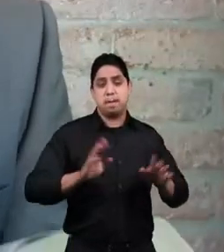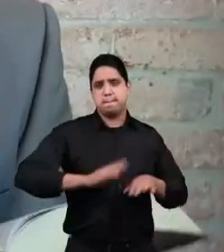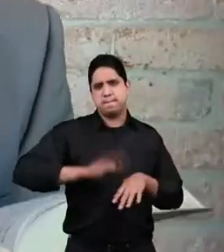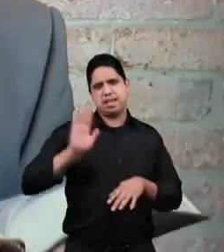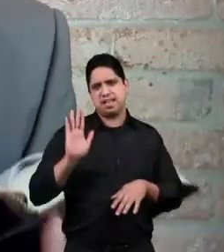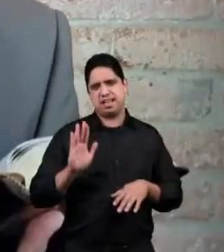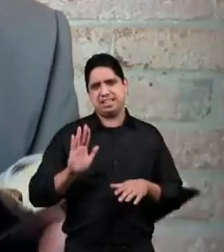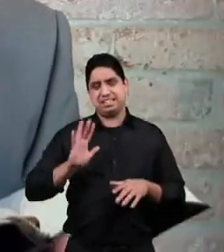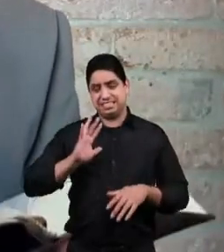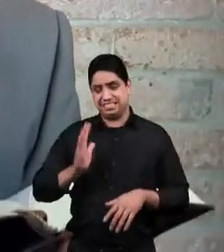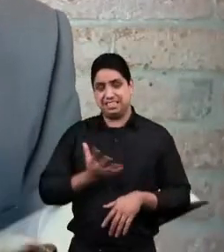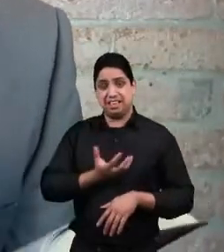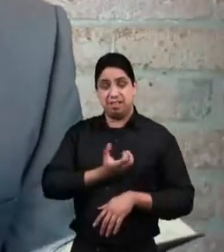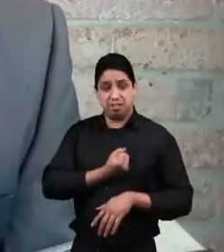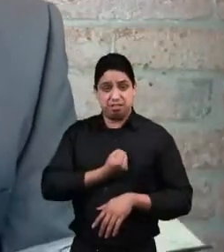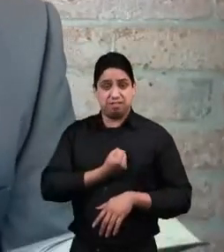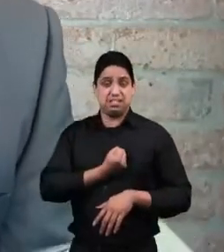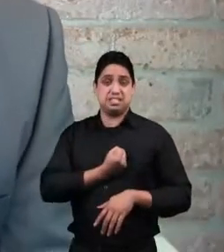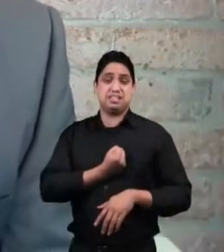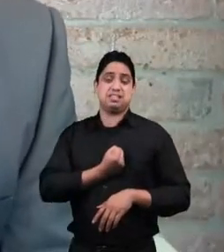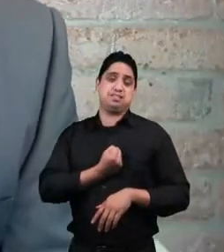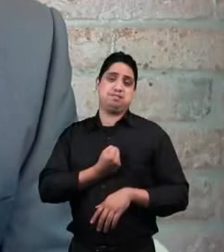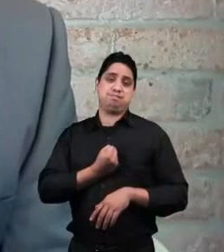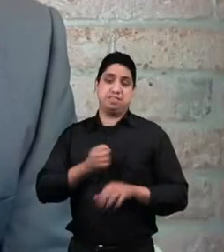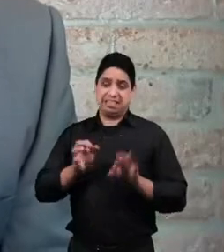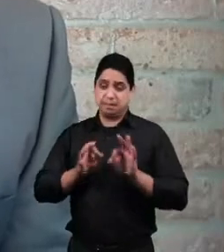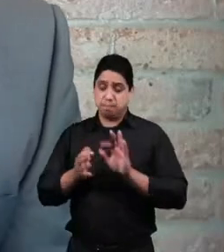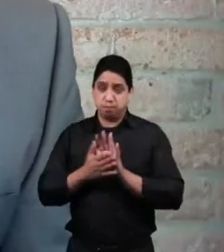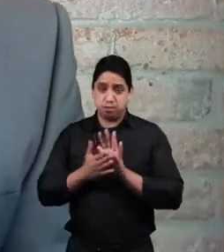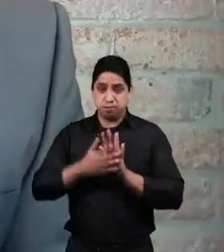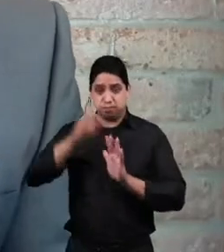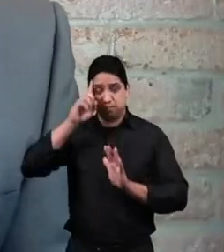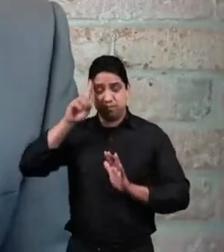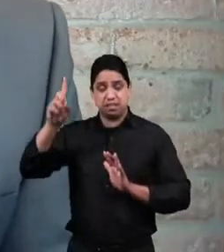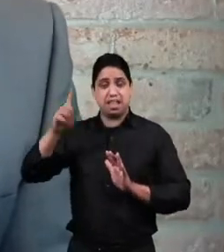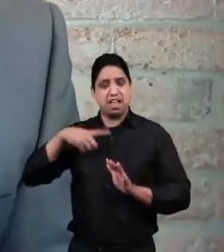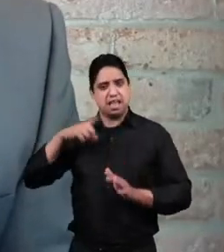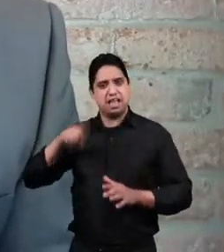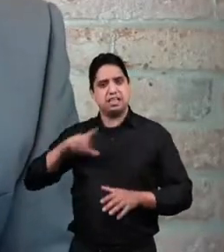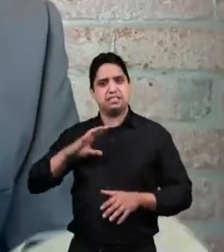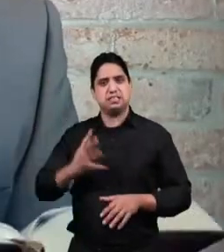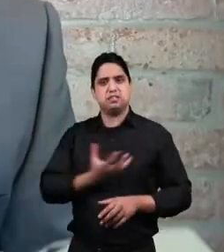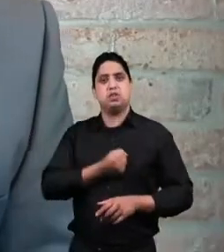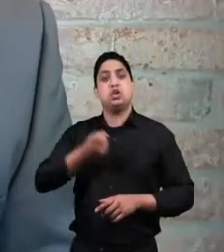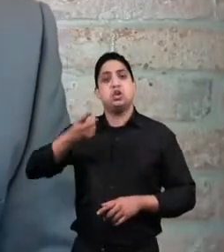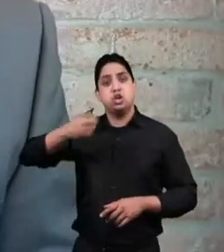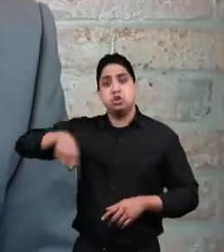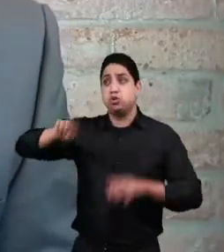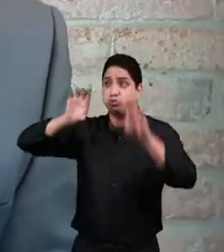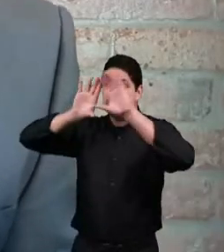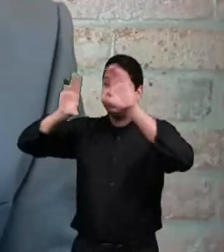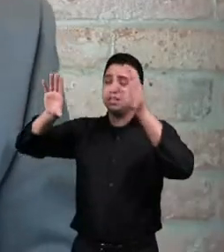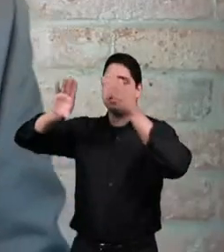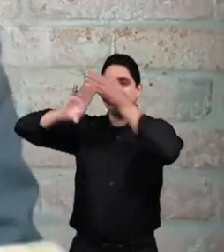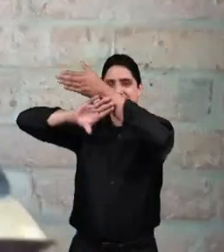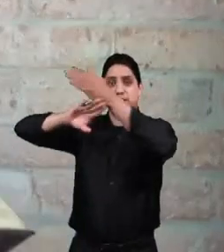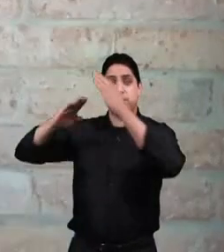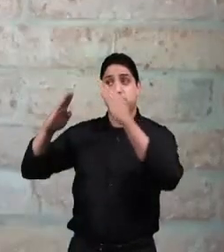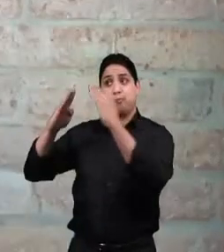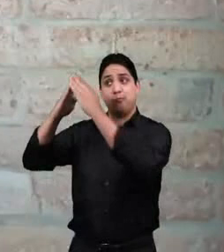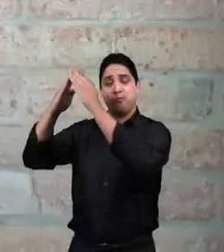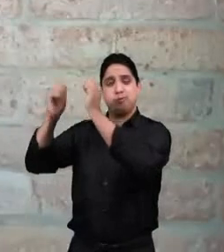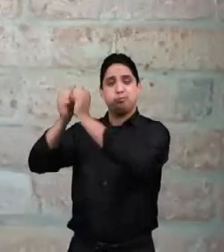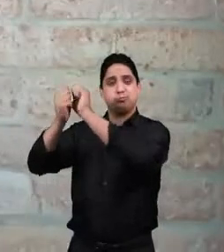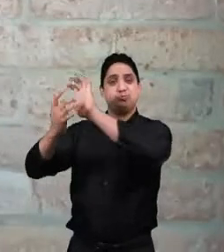Not to give mankind just a blessing or a house. Much more than this. To rescue mankind and take him back